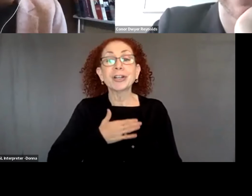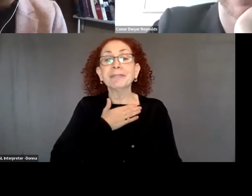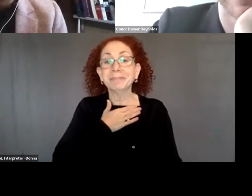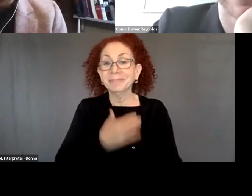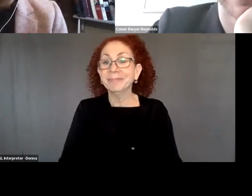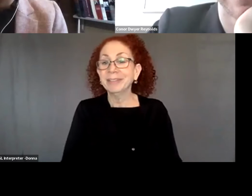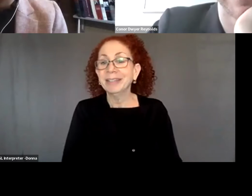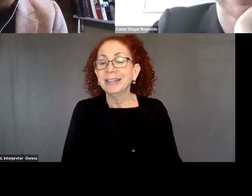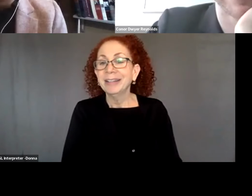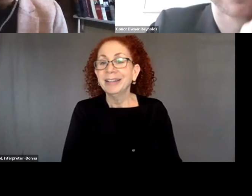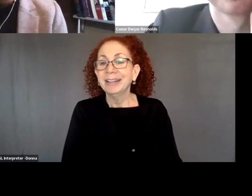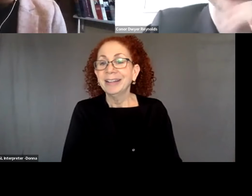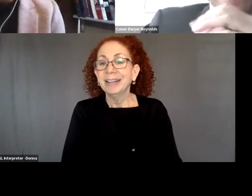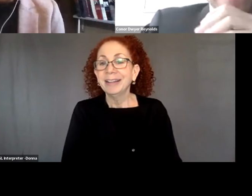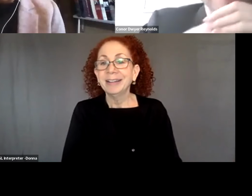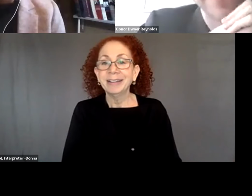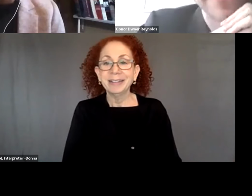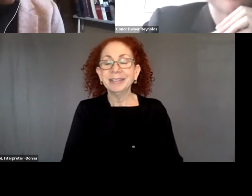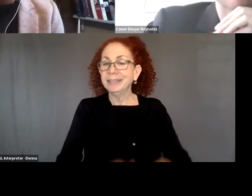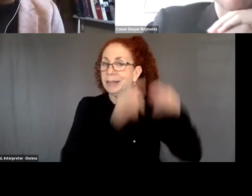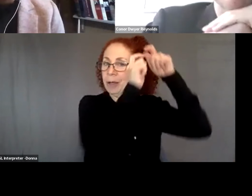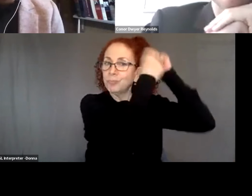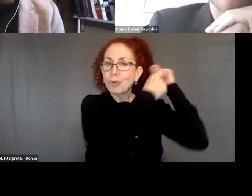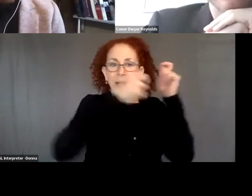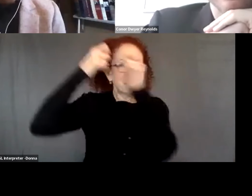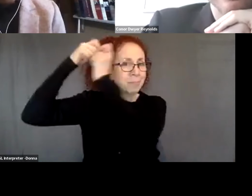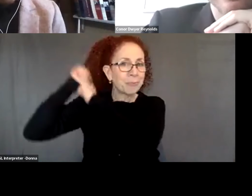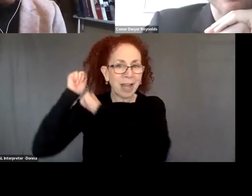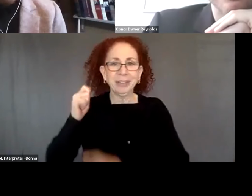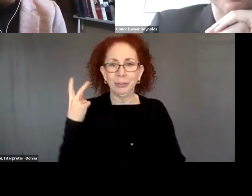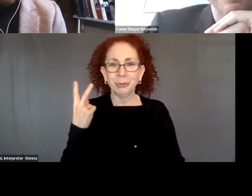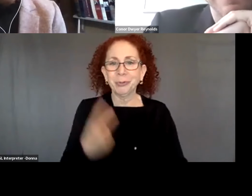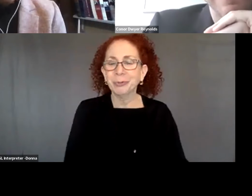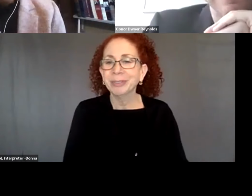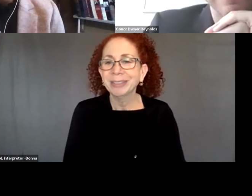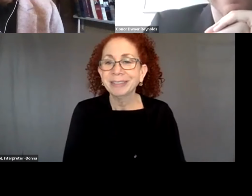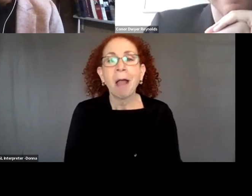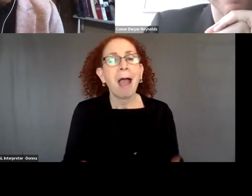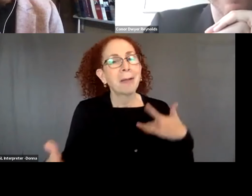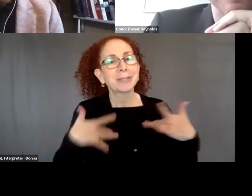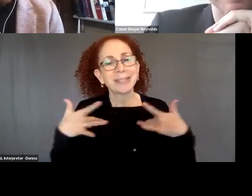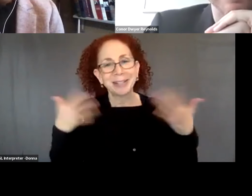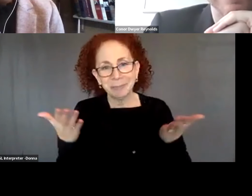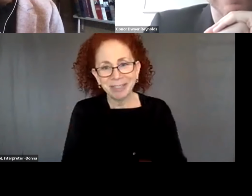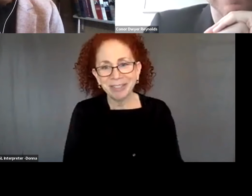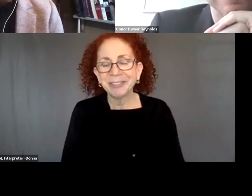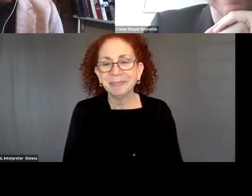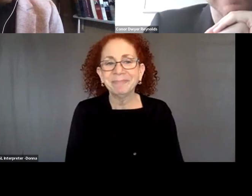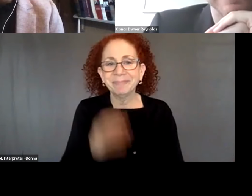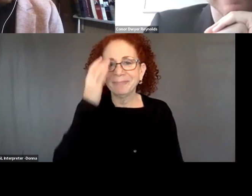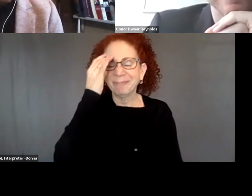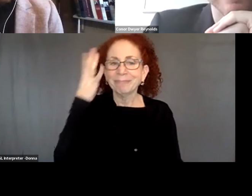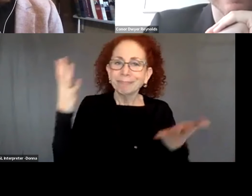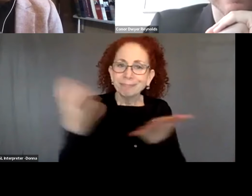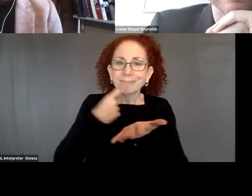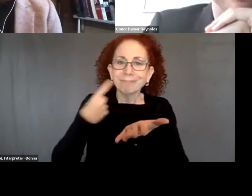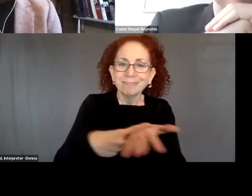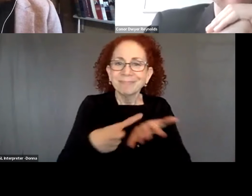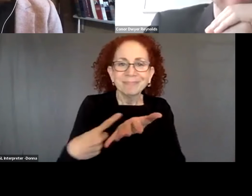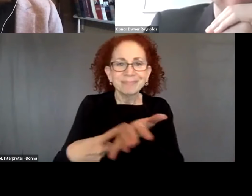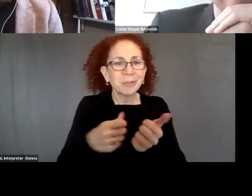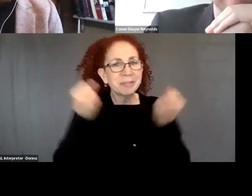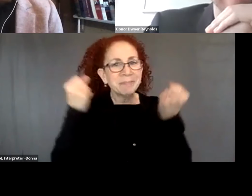I have my hair braided in 2 large braids. I'm excited to be here to be in discussion with so